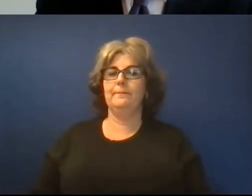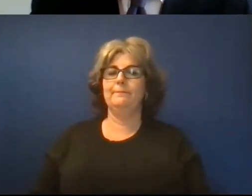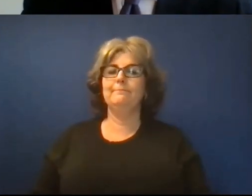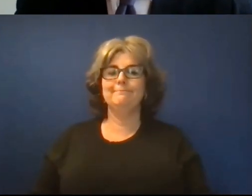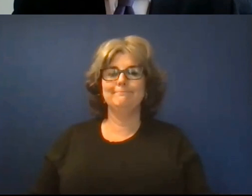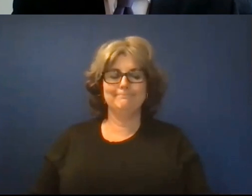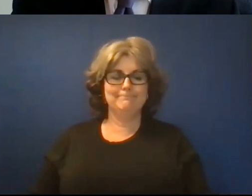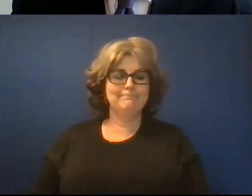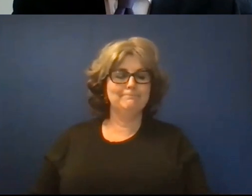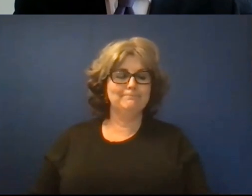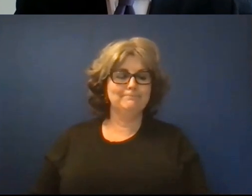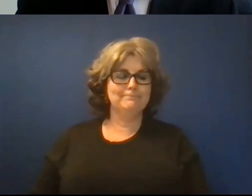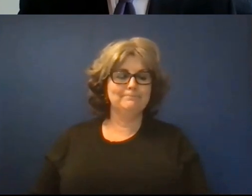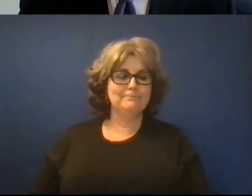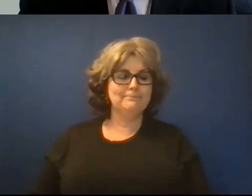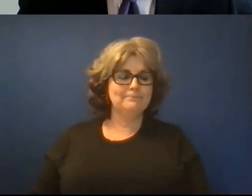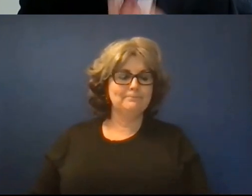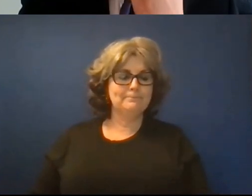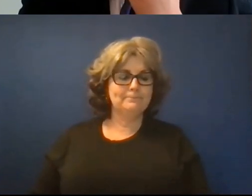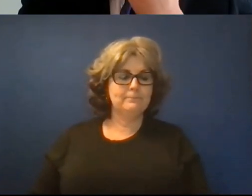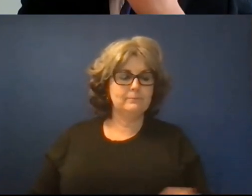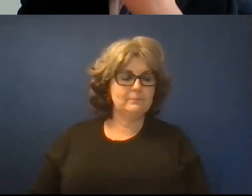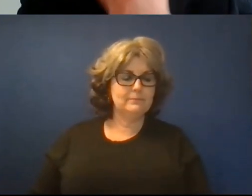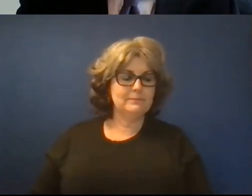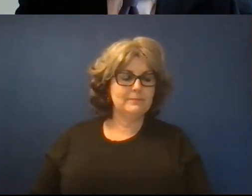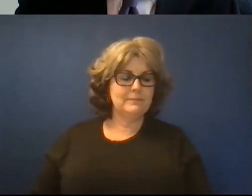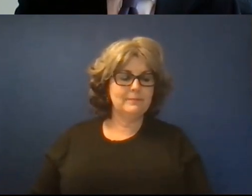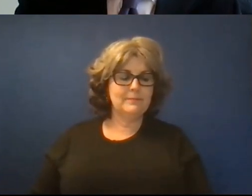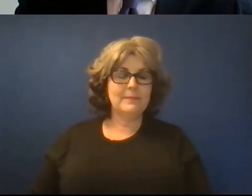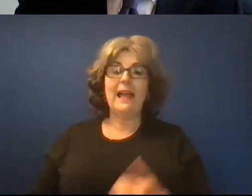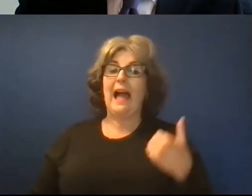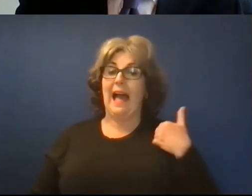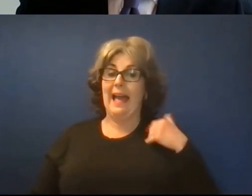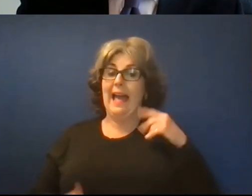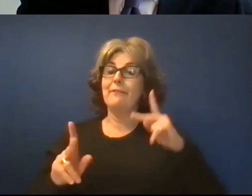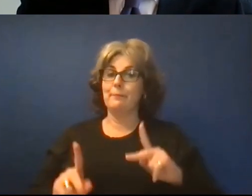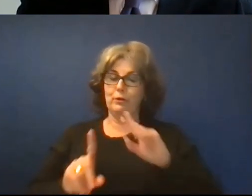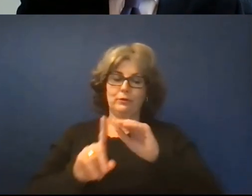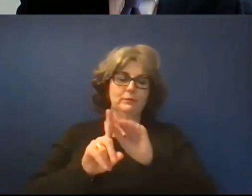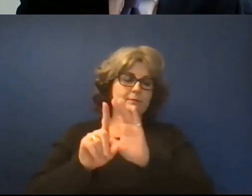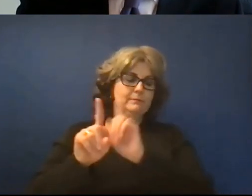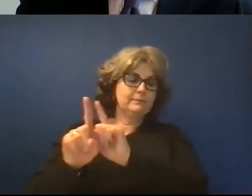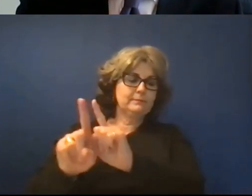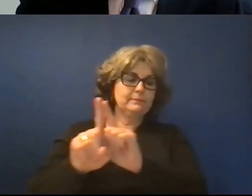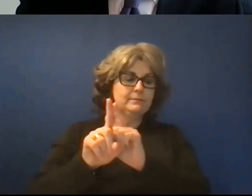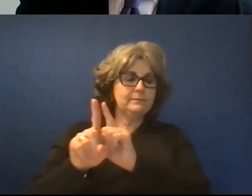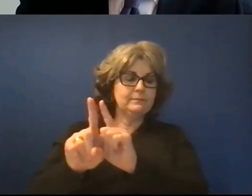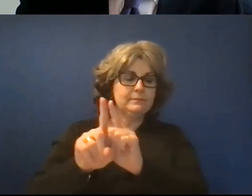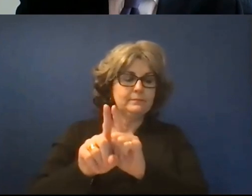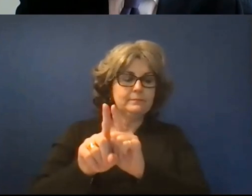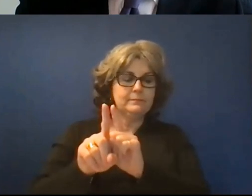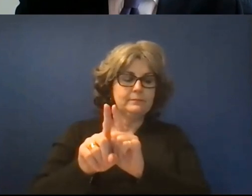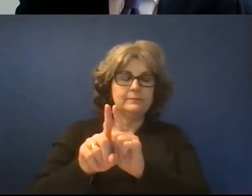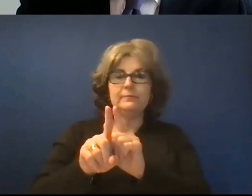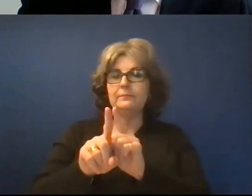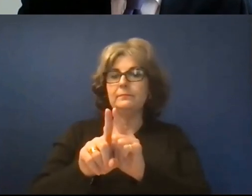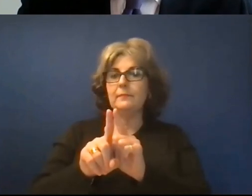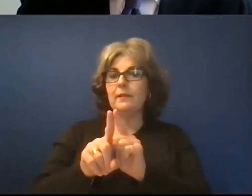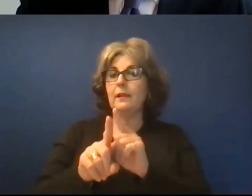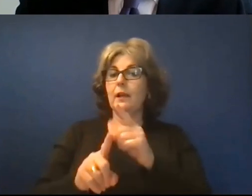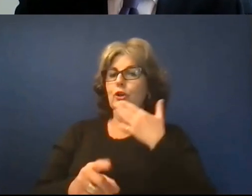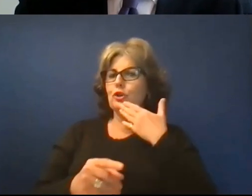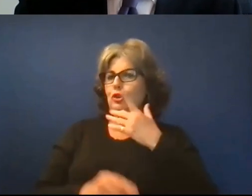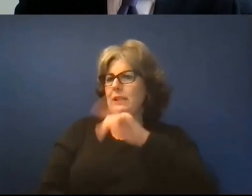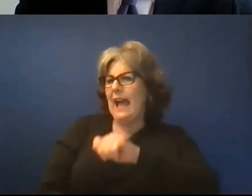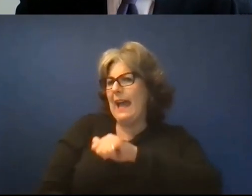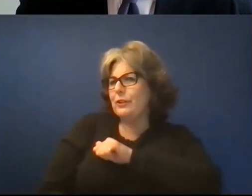Weller. My favorite thing to see, I actually have an orientee right now, and my favorite thing to see in her is a questioning attitude,